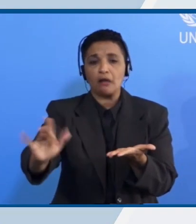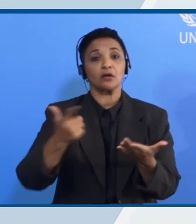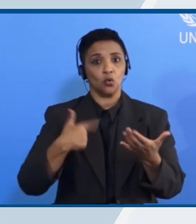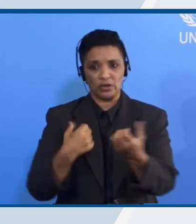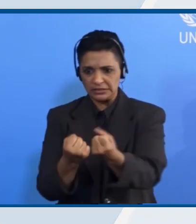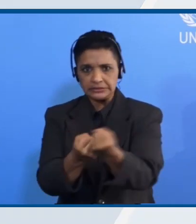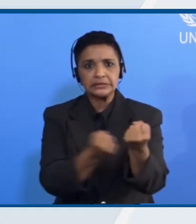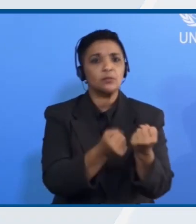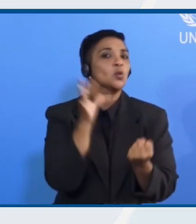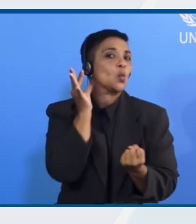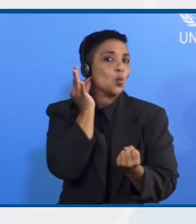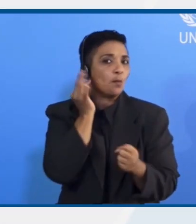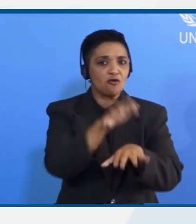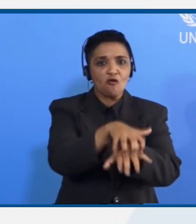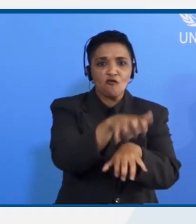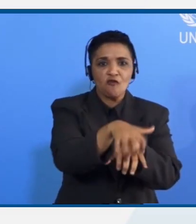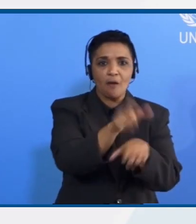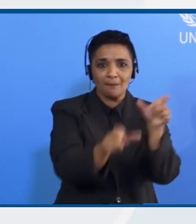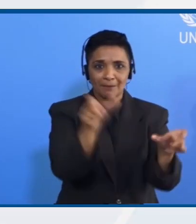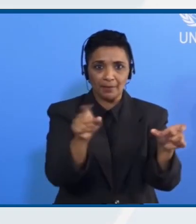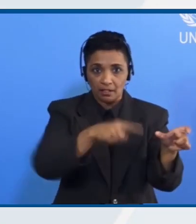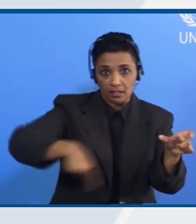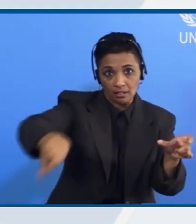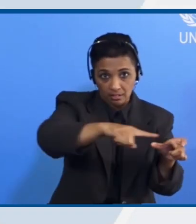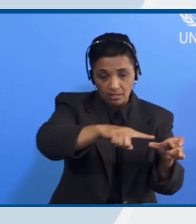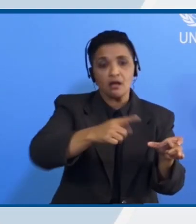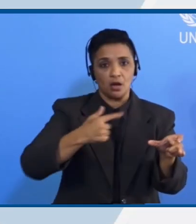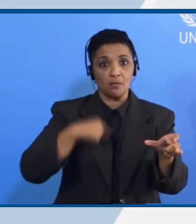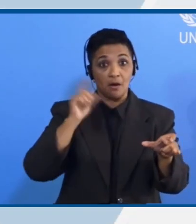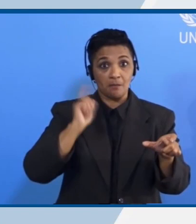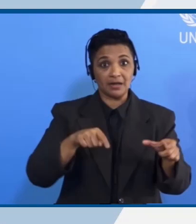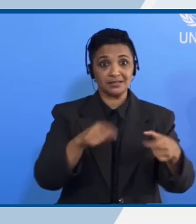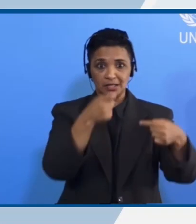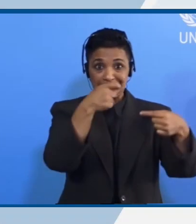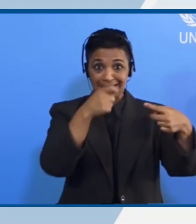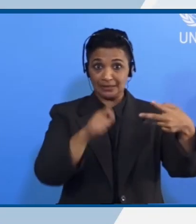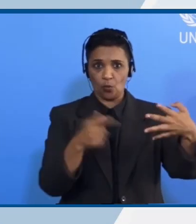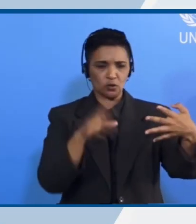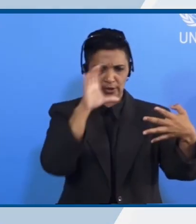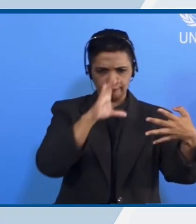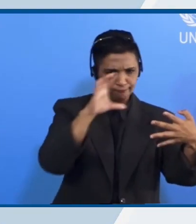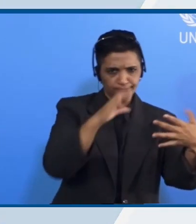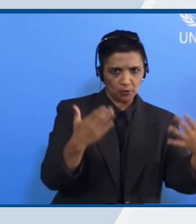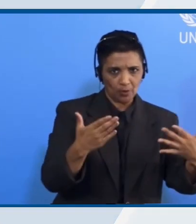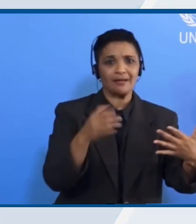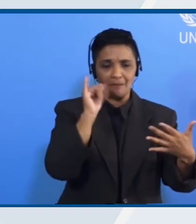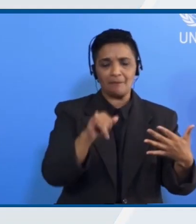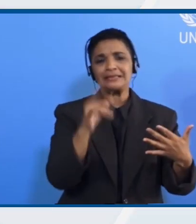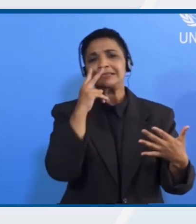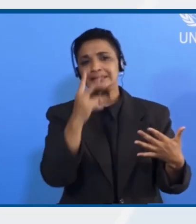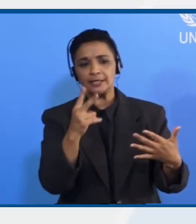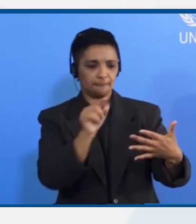fodder, like the one product is for the fodder, to secure the fodder for animals. So,